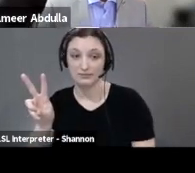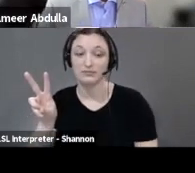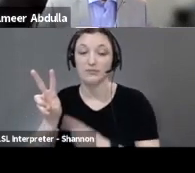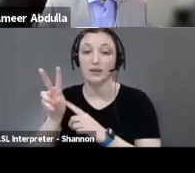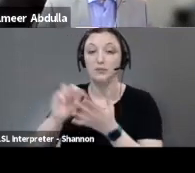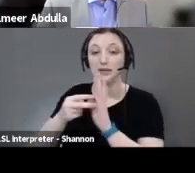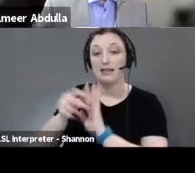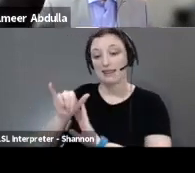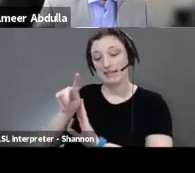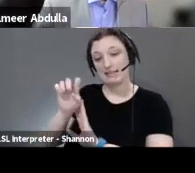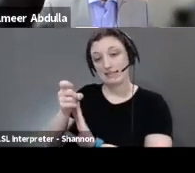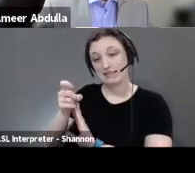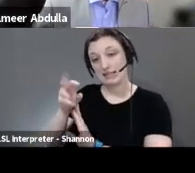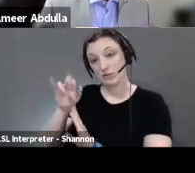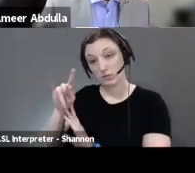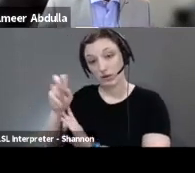be